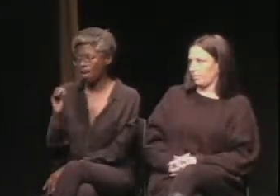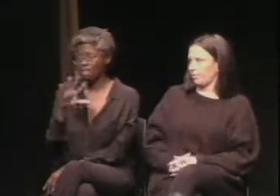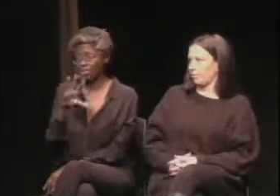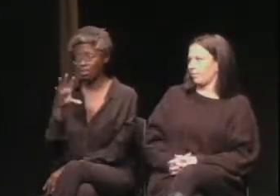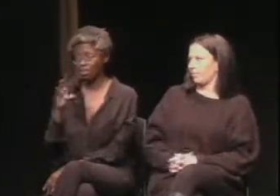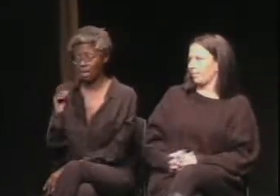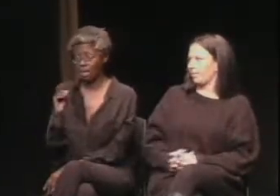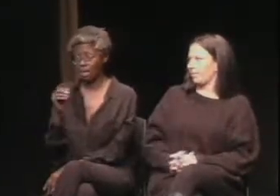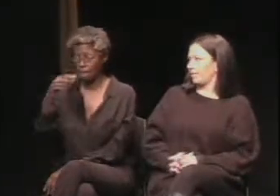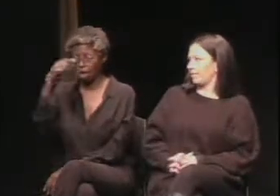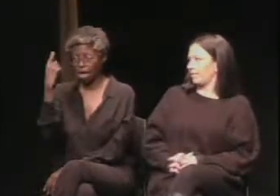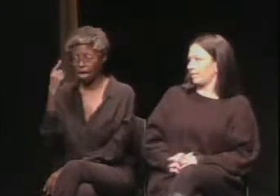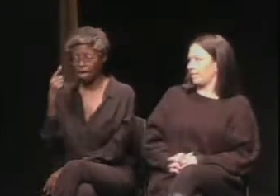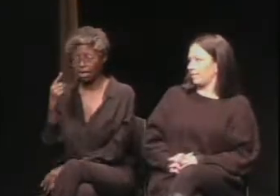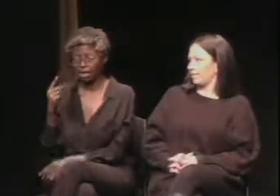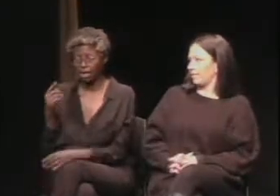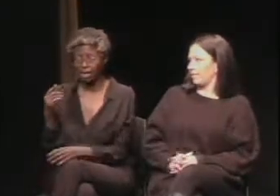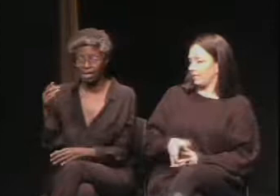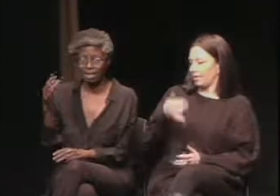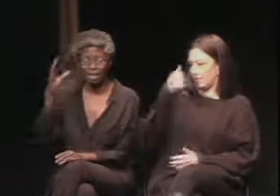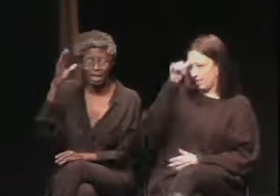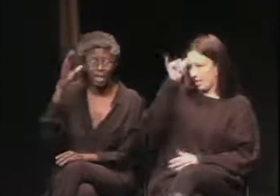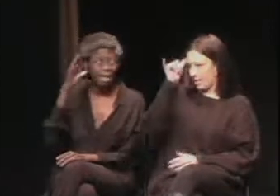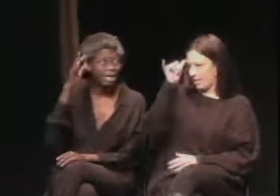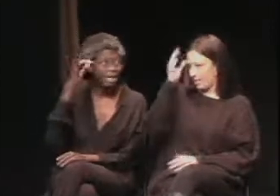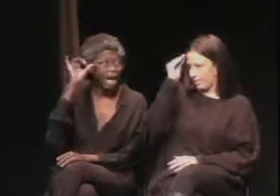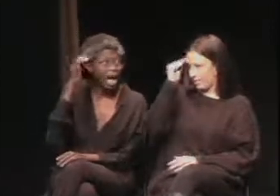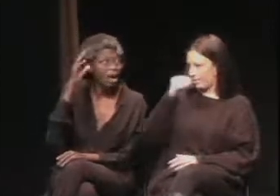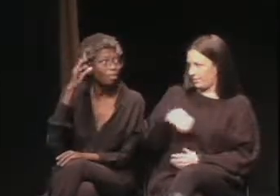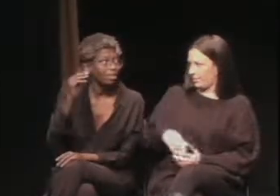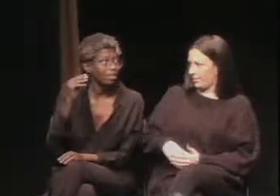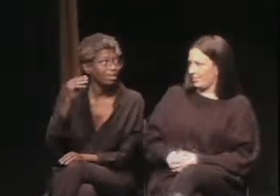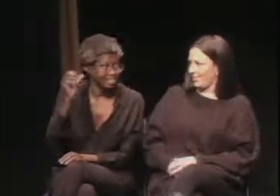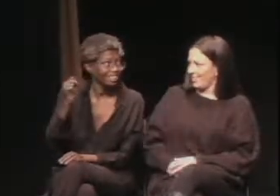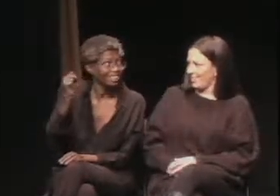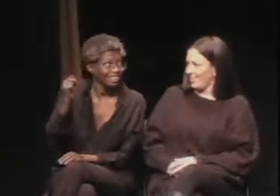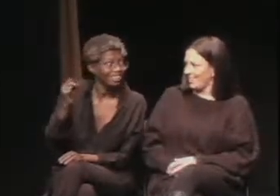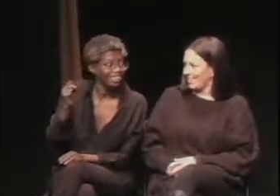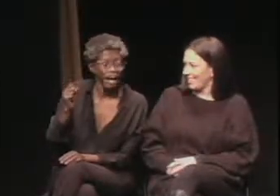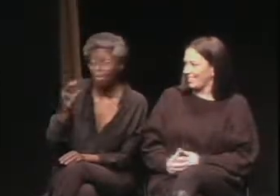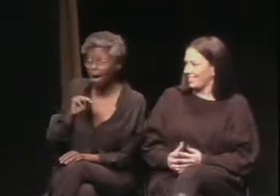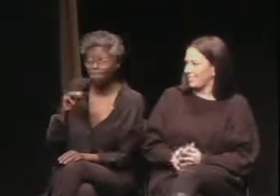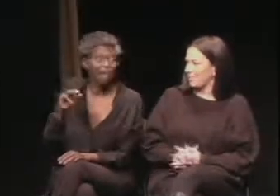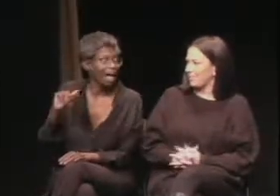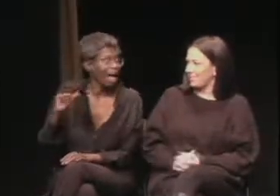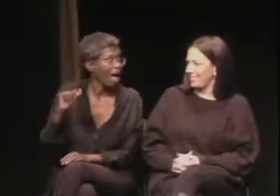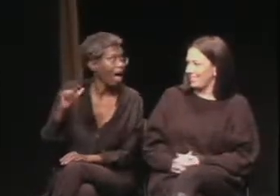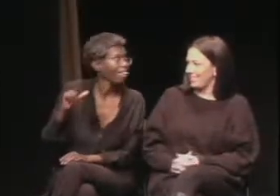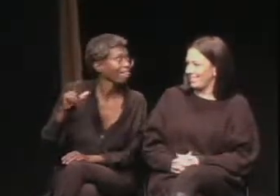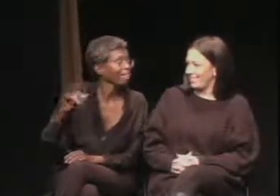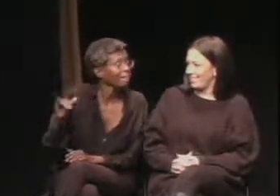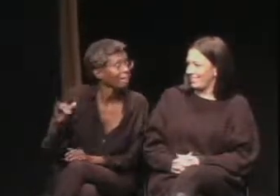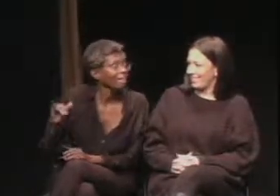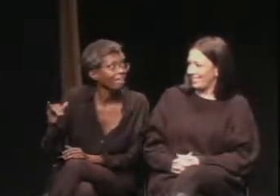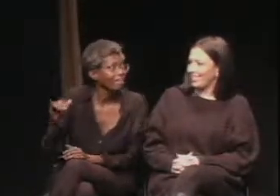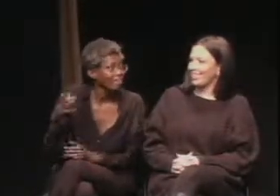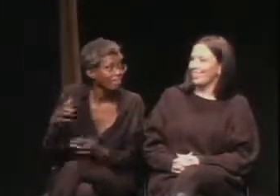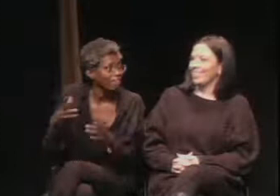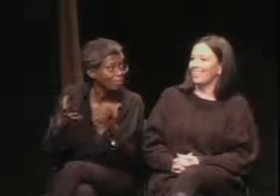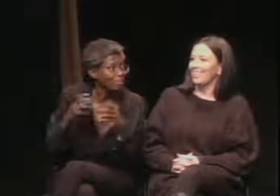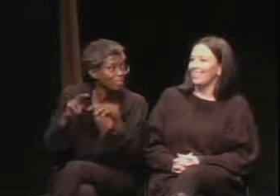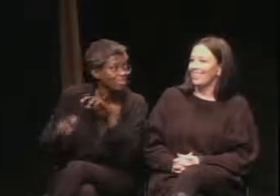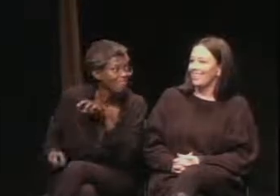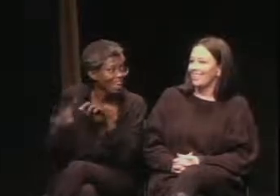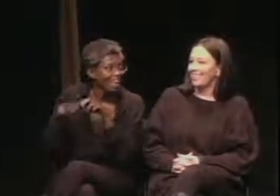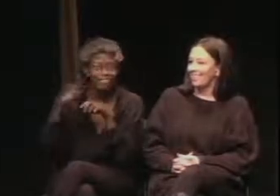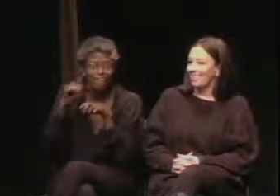that particular history, Muhammad Ali paraded through the streets of Harlem to promote that rodeo. So if you would like to stay and you have the time,